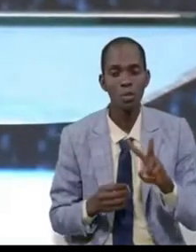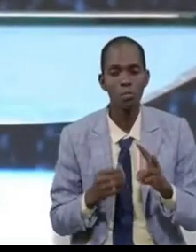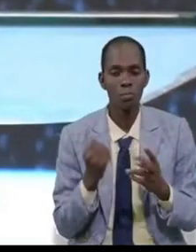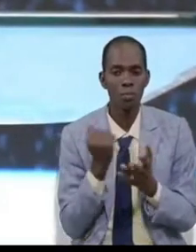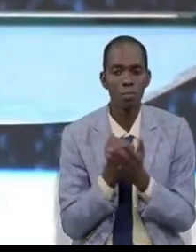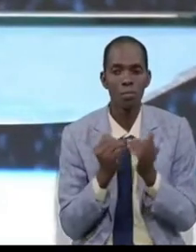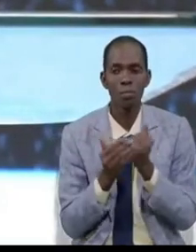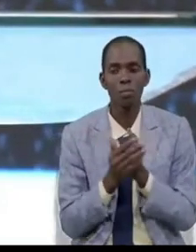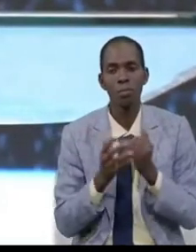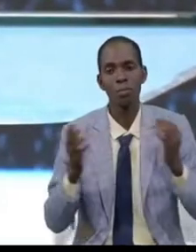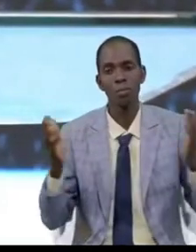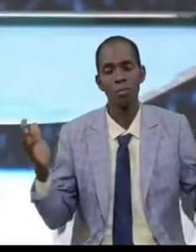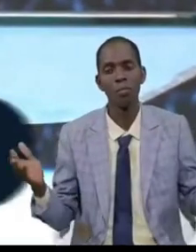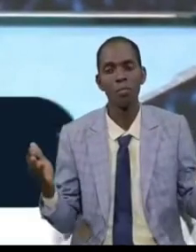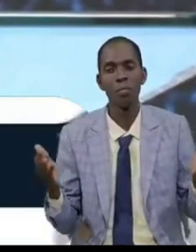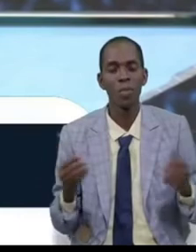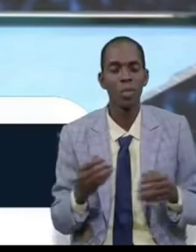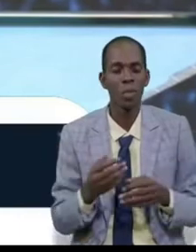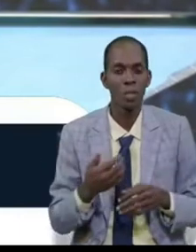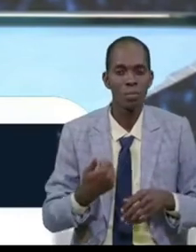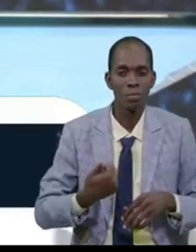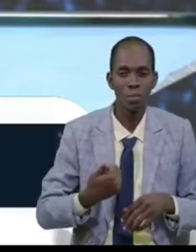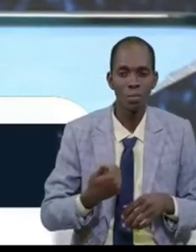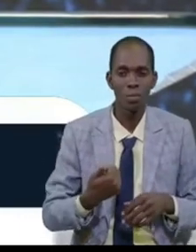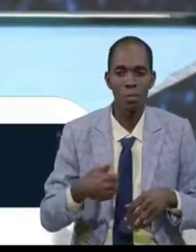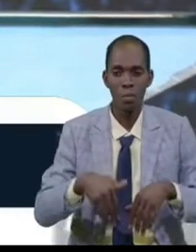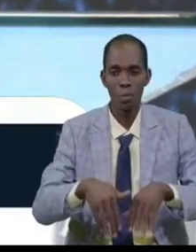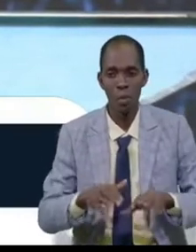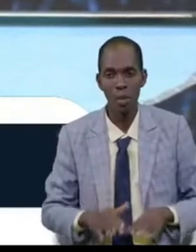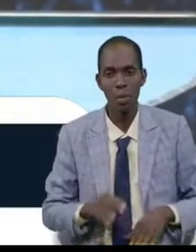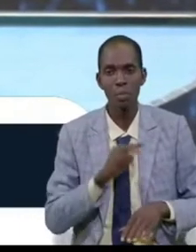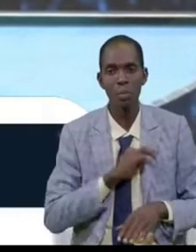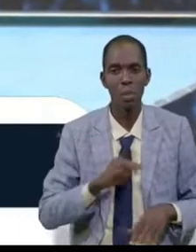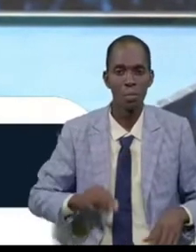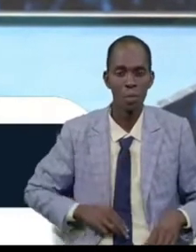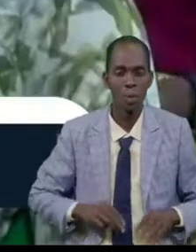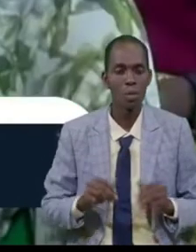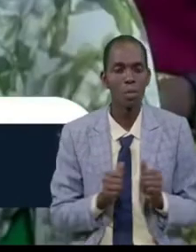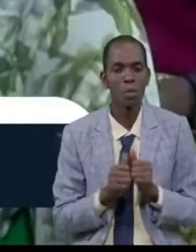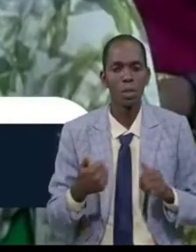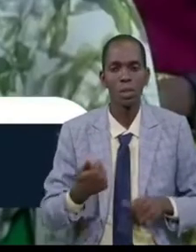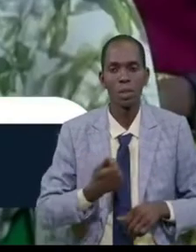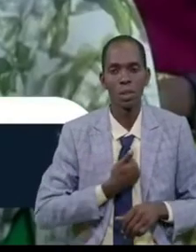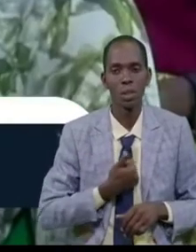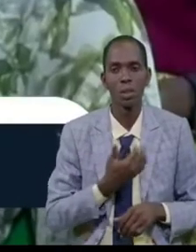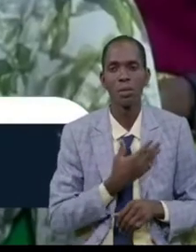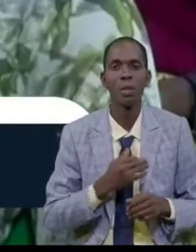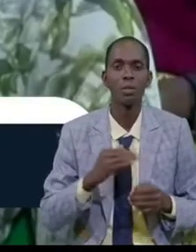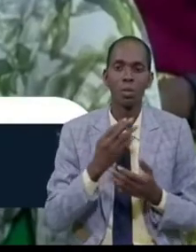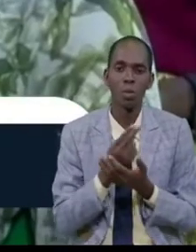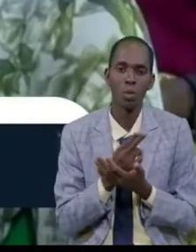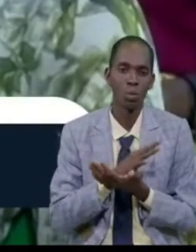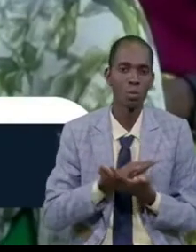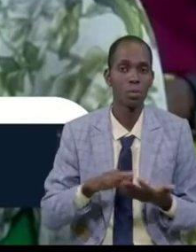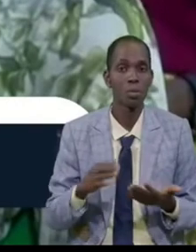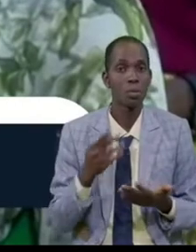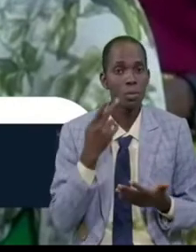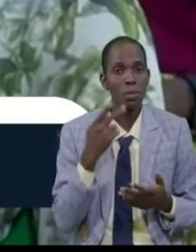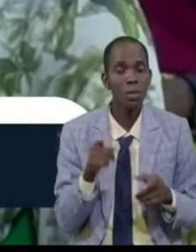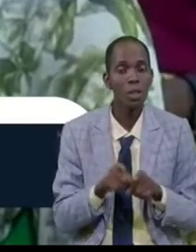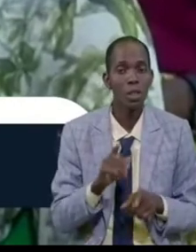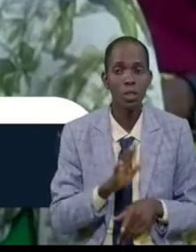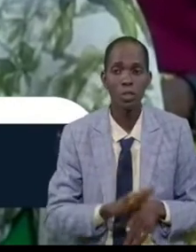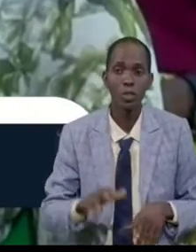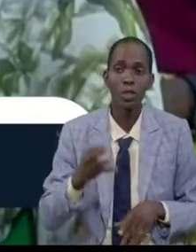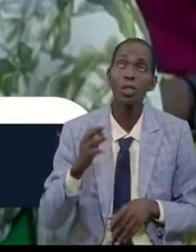buried members, selfless and godly. When we're coming to the body of Christ as children of